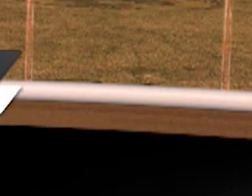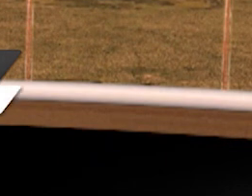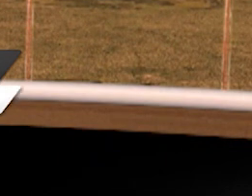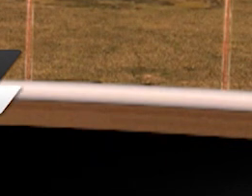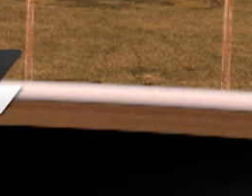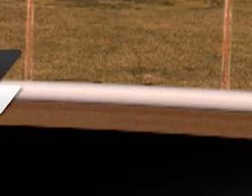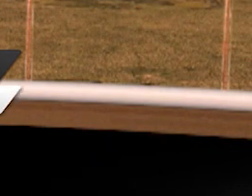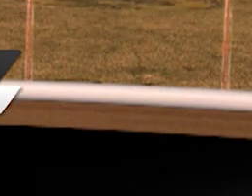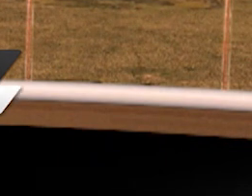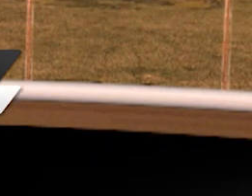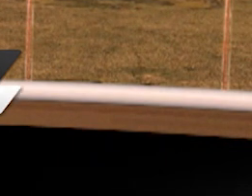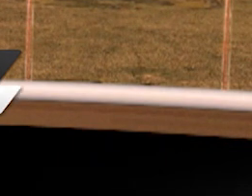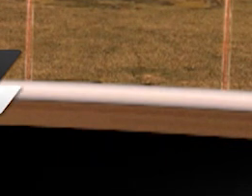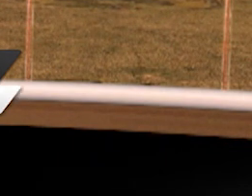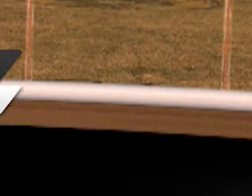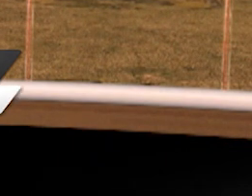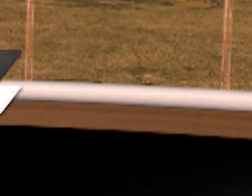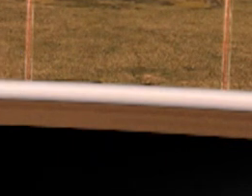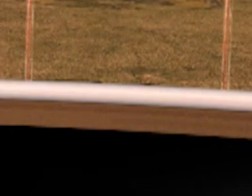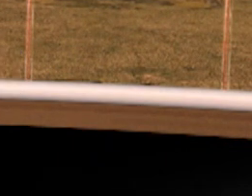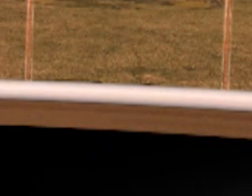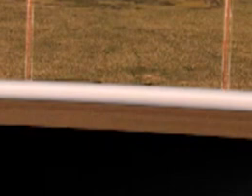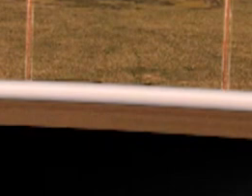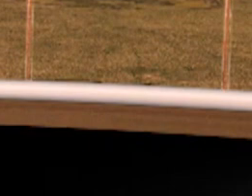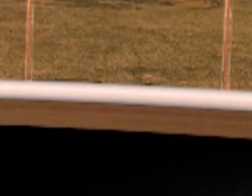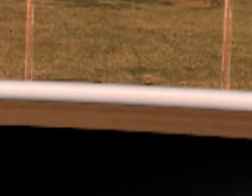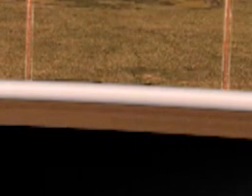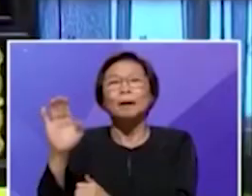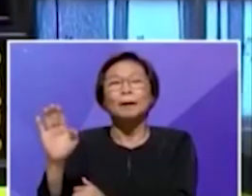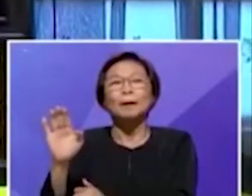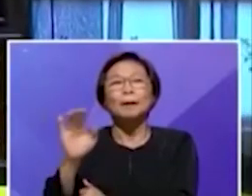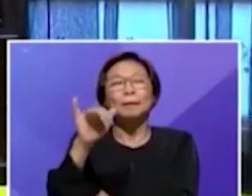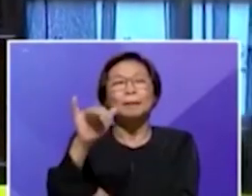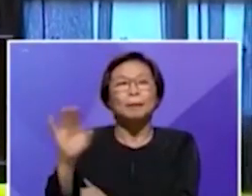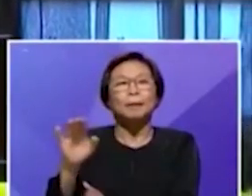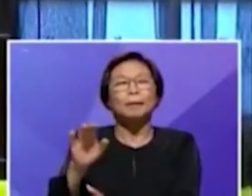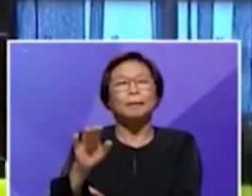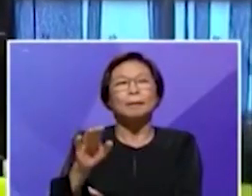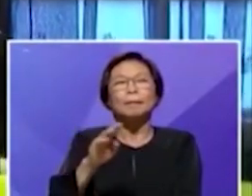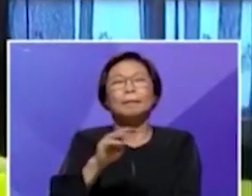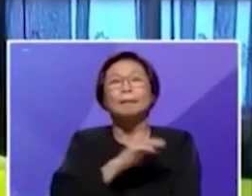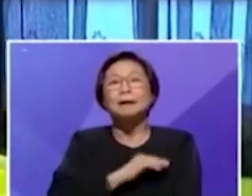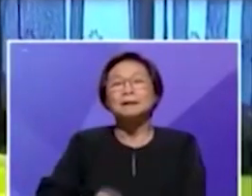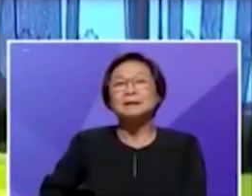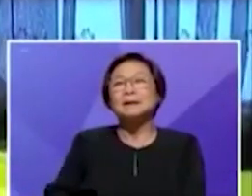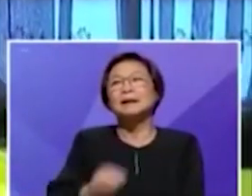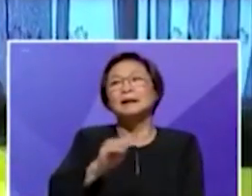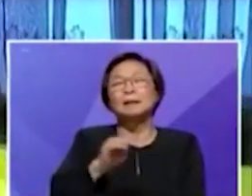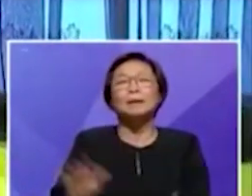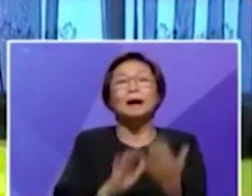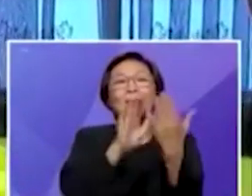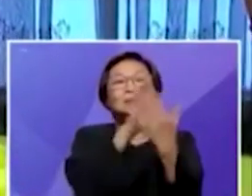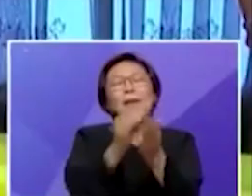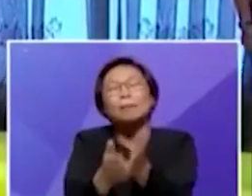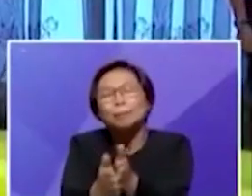Malaysia's new Prime Minister takes office amid escalating health crisis. Istana Negara bagi menghadap